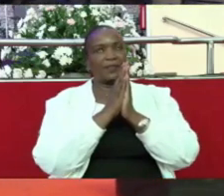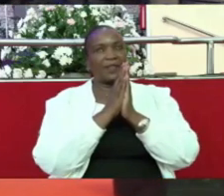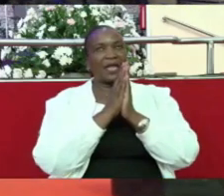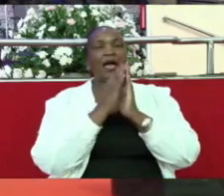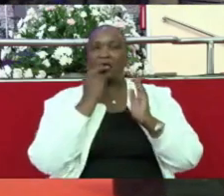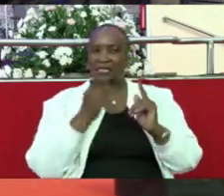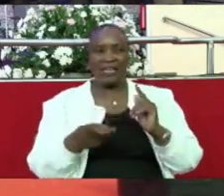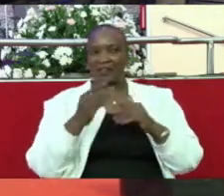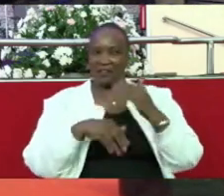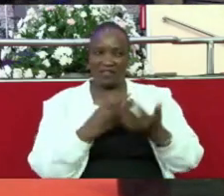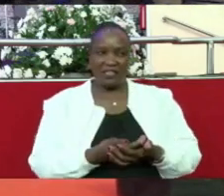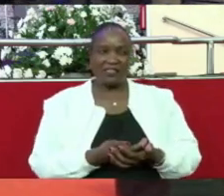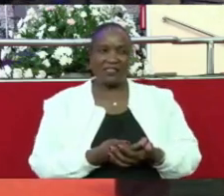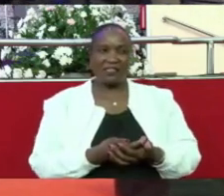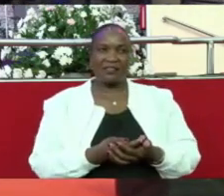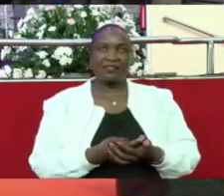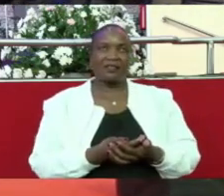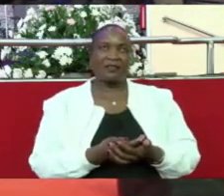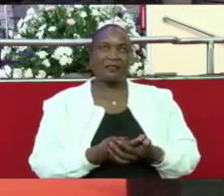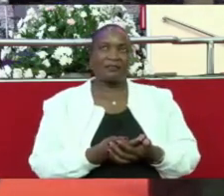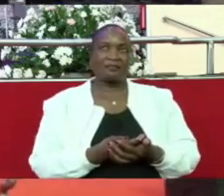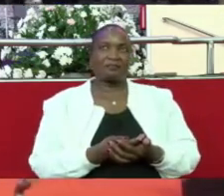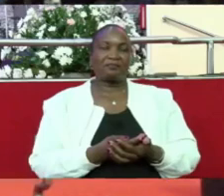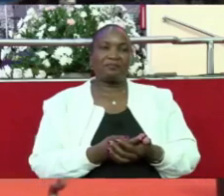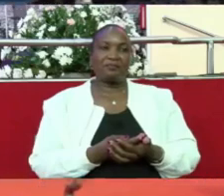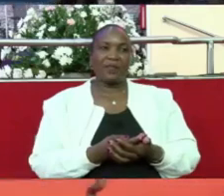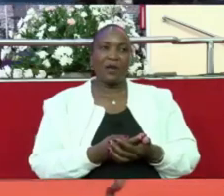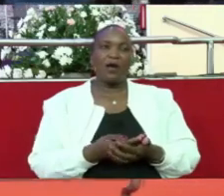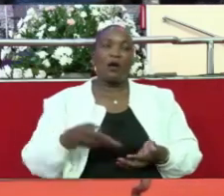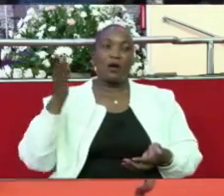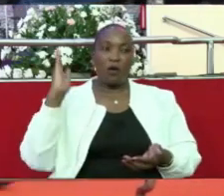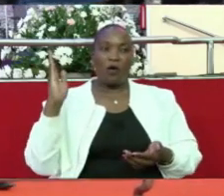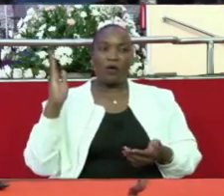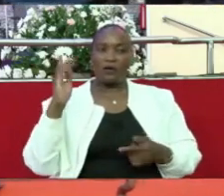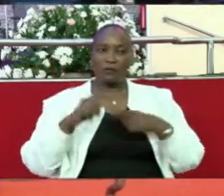So the Lord desire you to do that, you may take captive